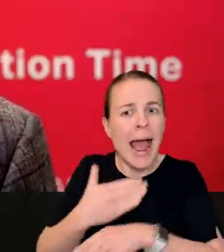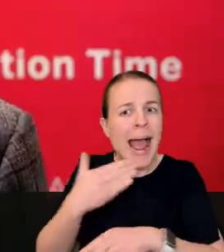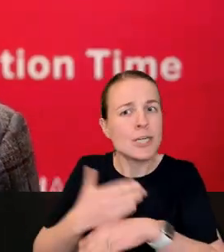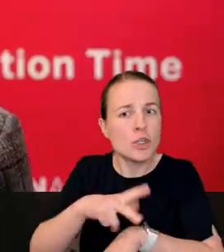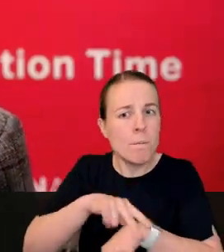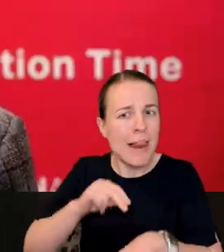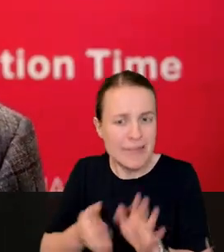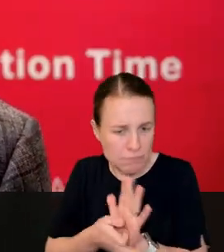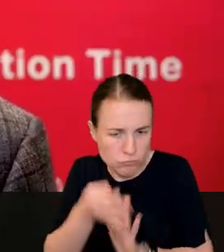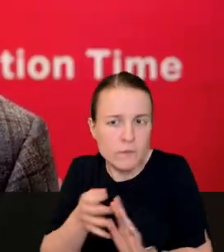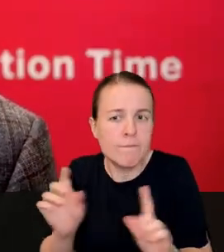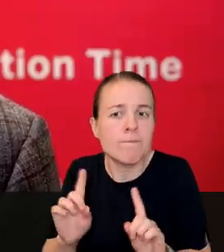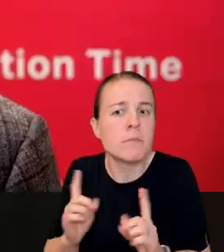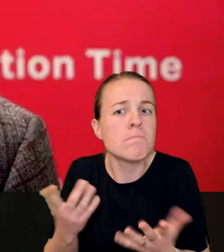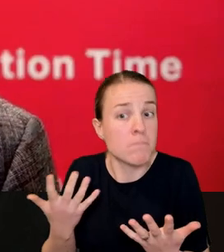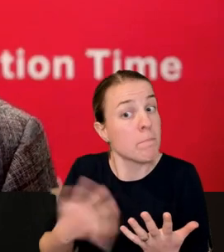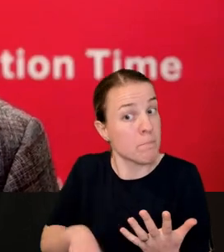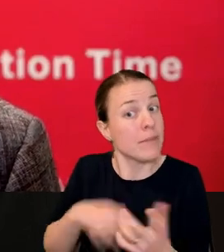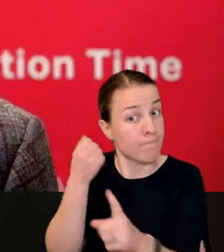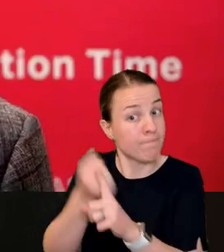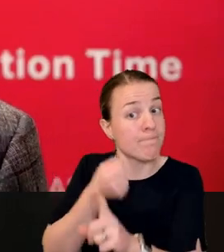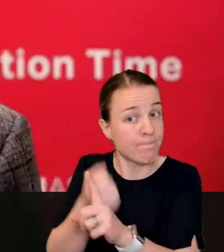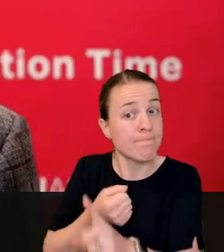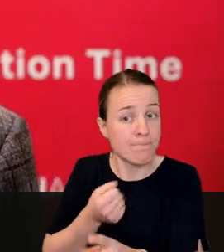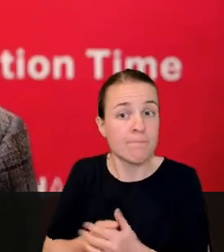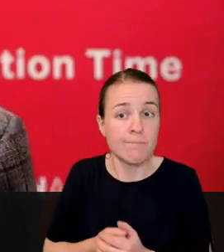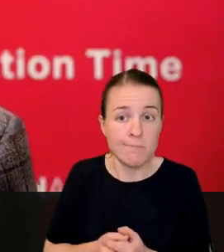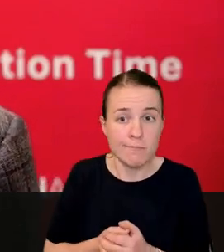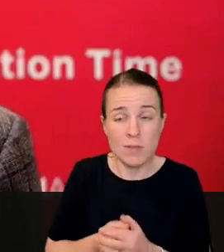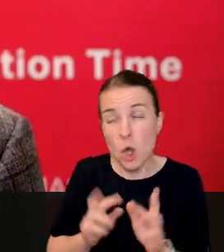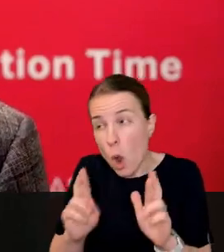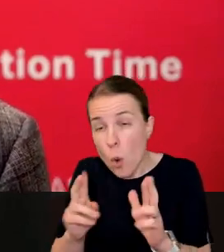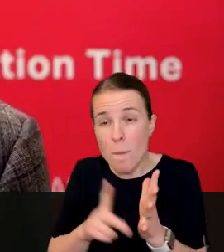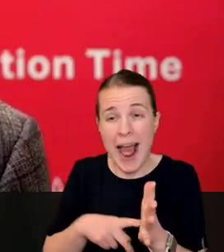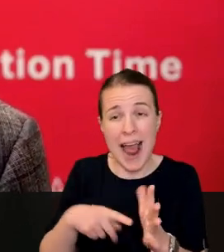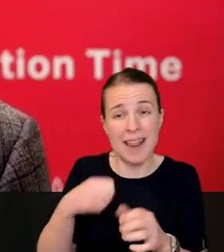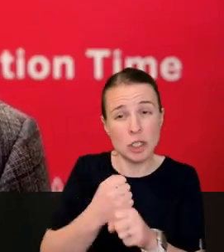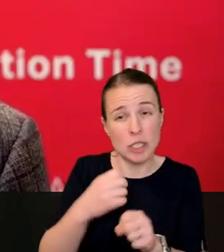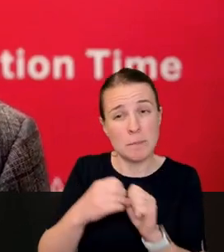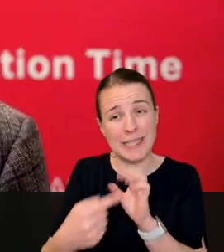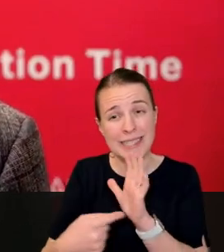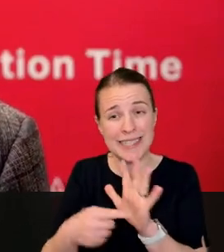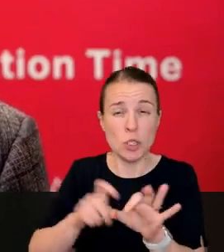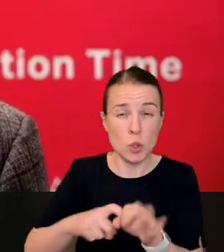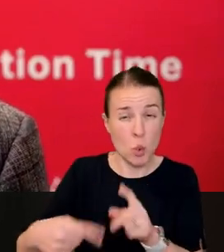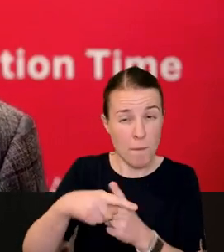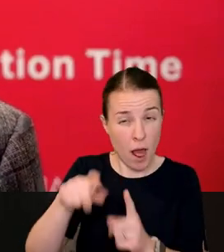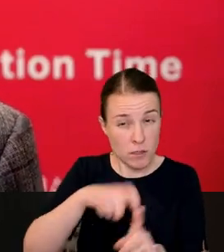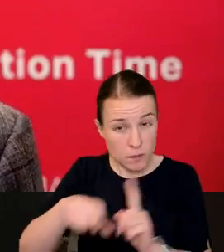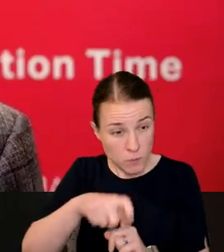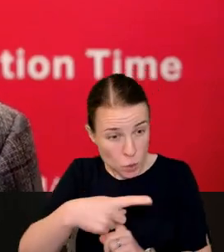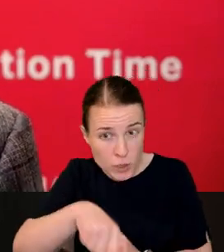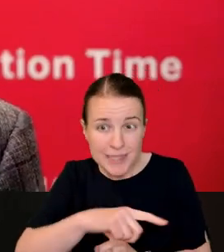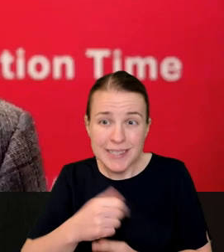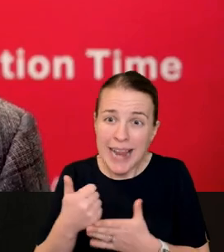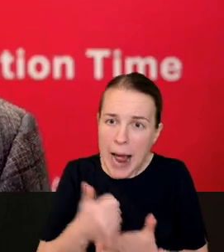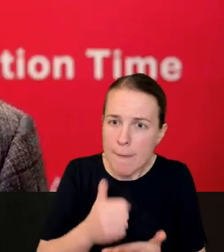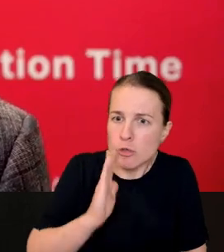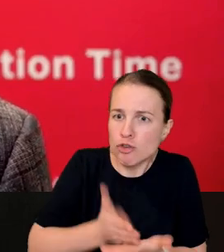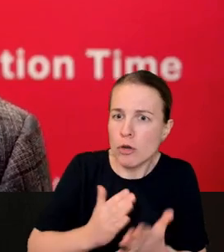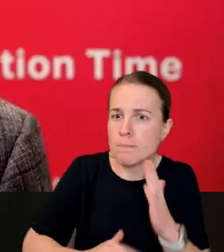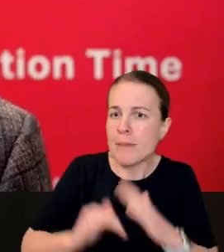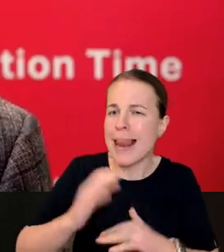to improve trust in London's LGBTQ+ community. The Health Committee was